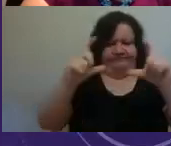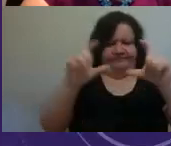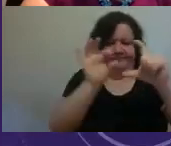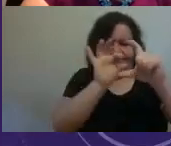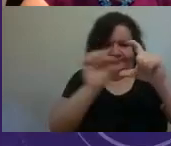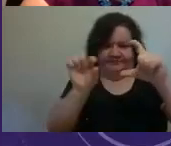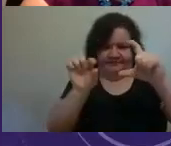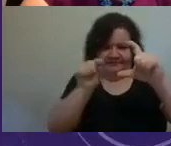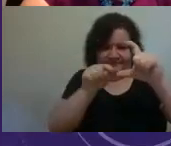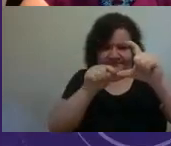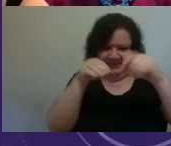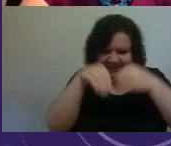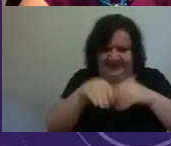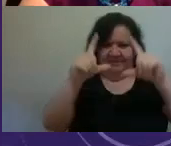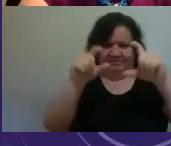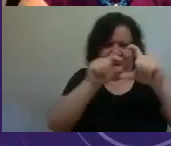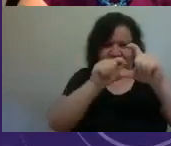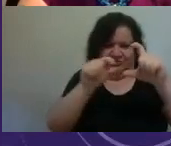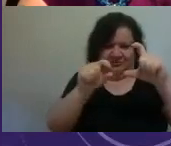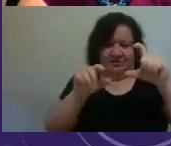it's ideal to do both.